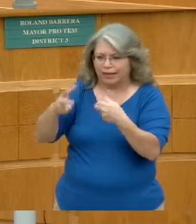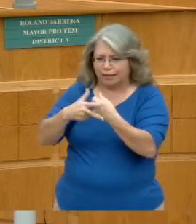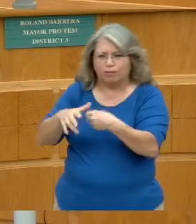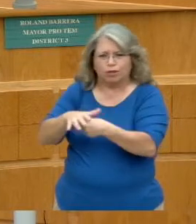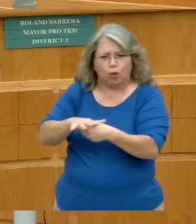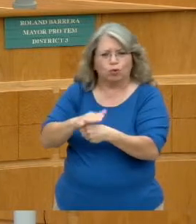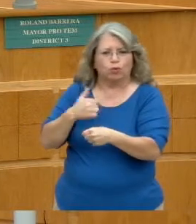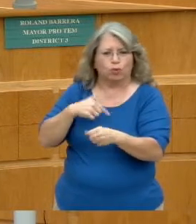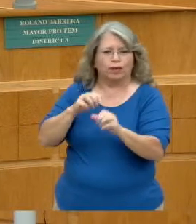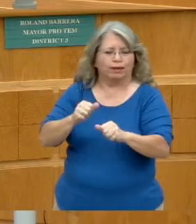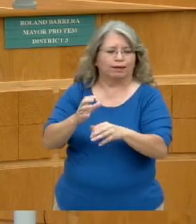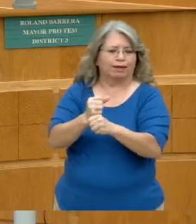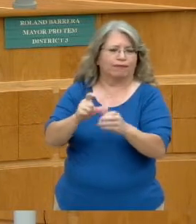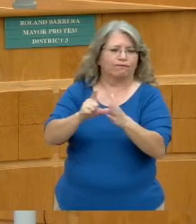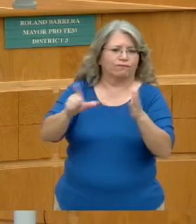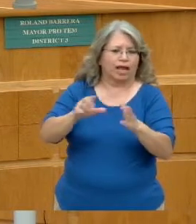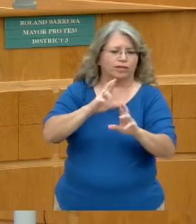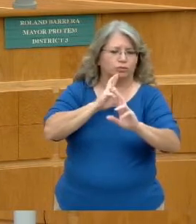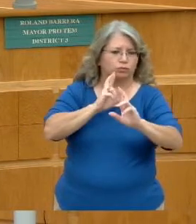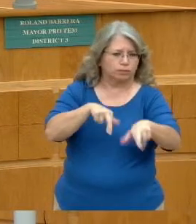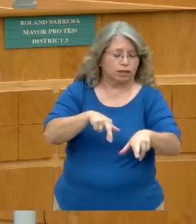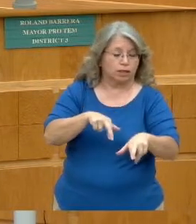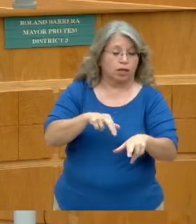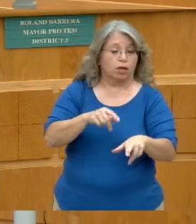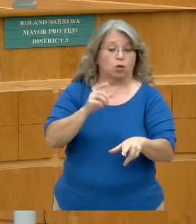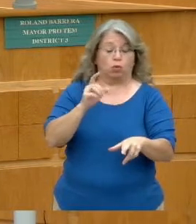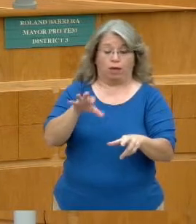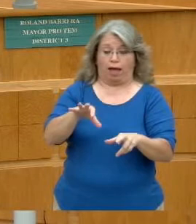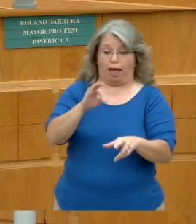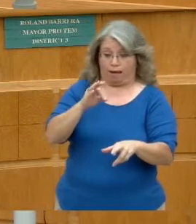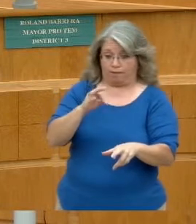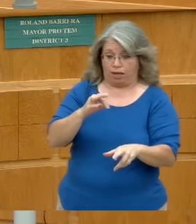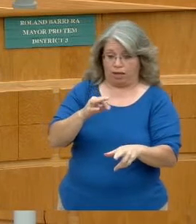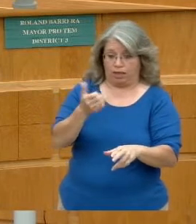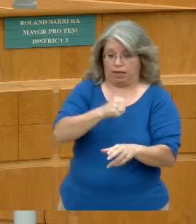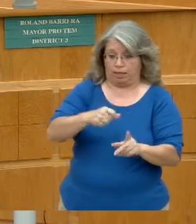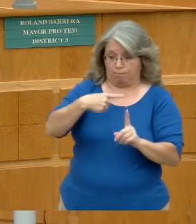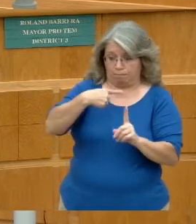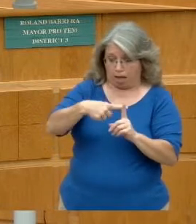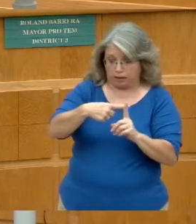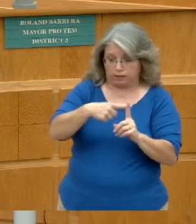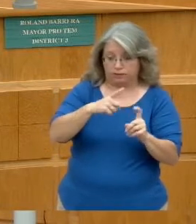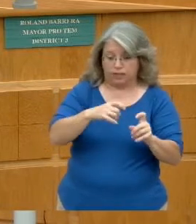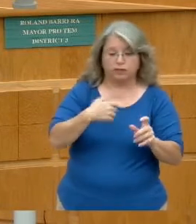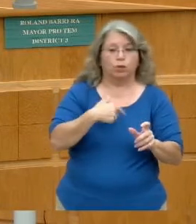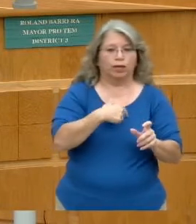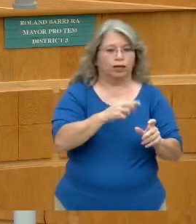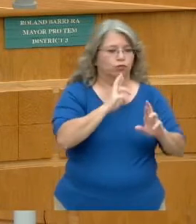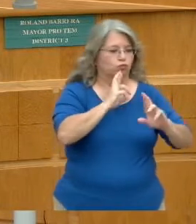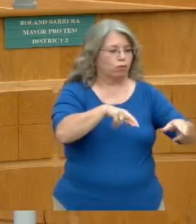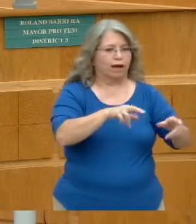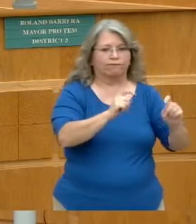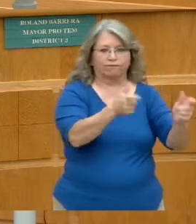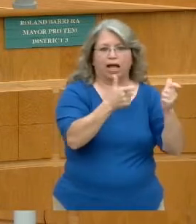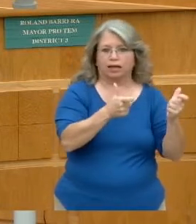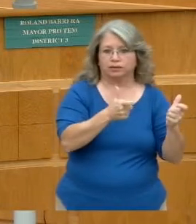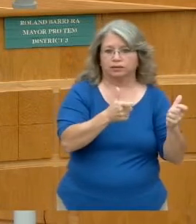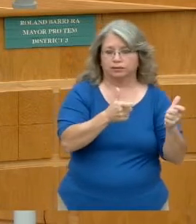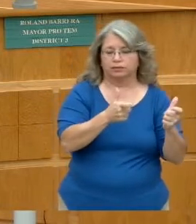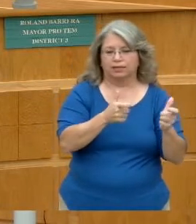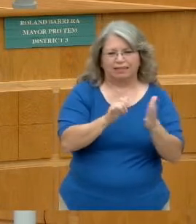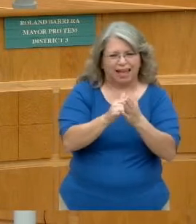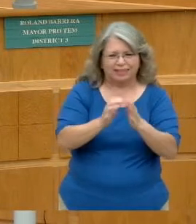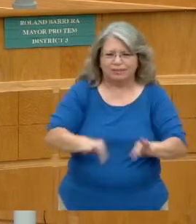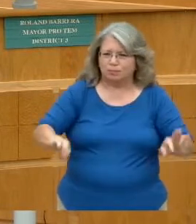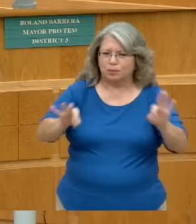and faster action if any positives are detected. I can't emphasize enough how important that is. So we're going